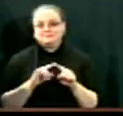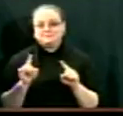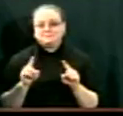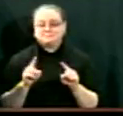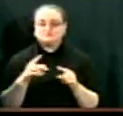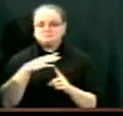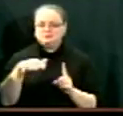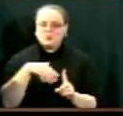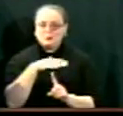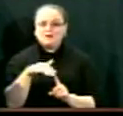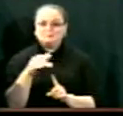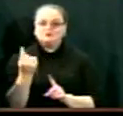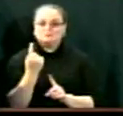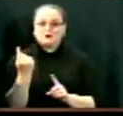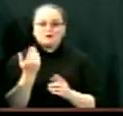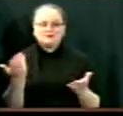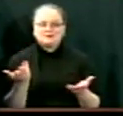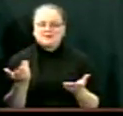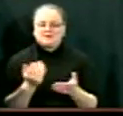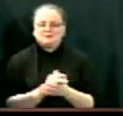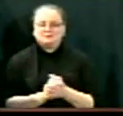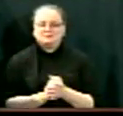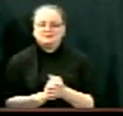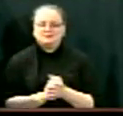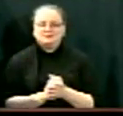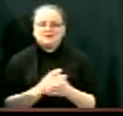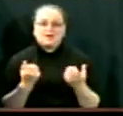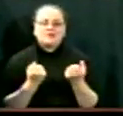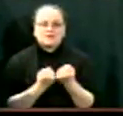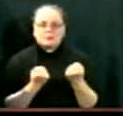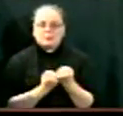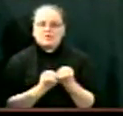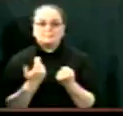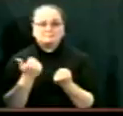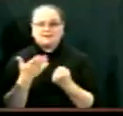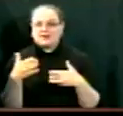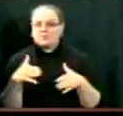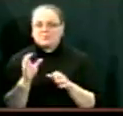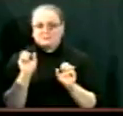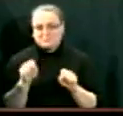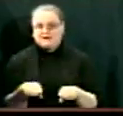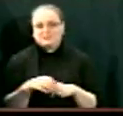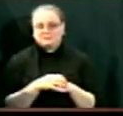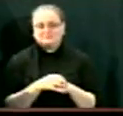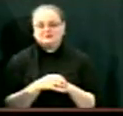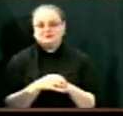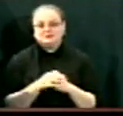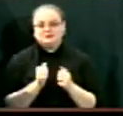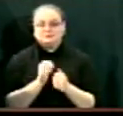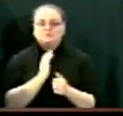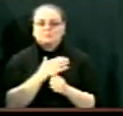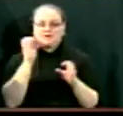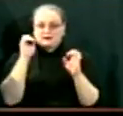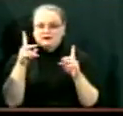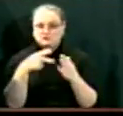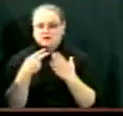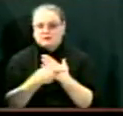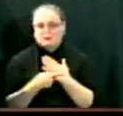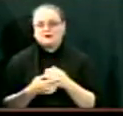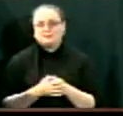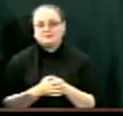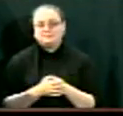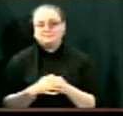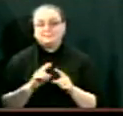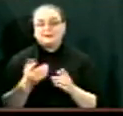be around. We're always going to be supportive any way that we can with our education programs.